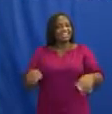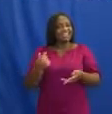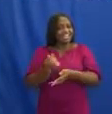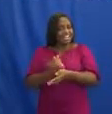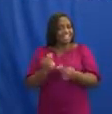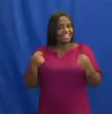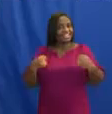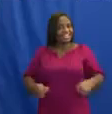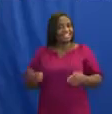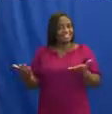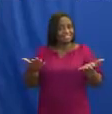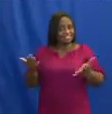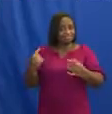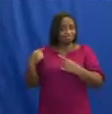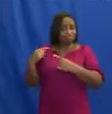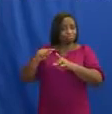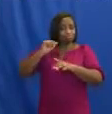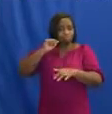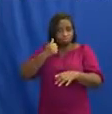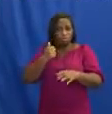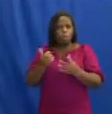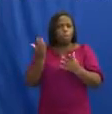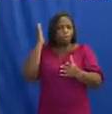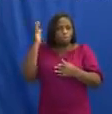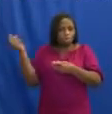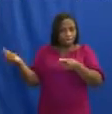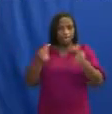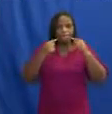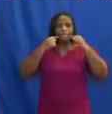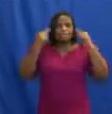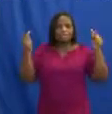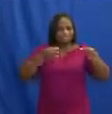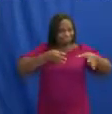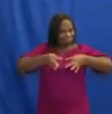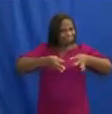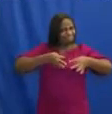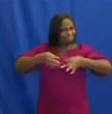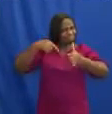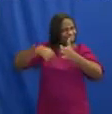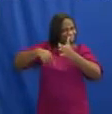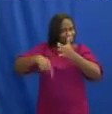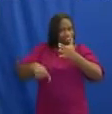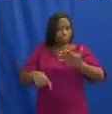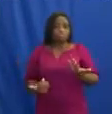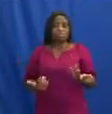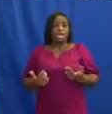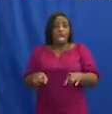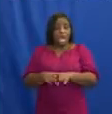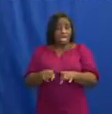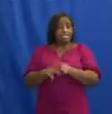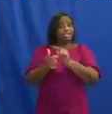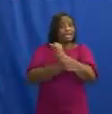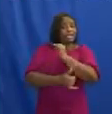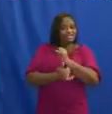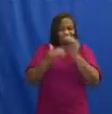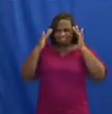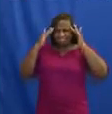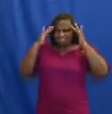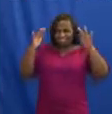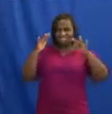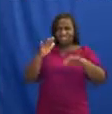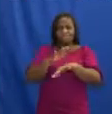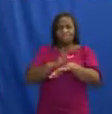as from tomorrow, will give precise details. Whilst we are initially concentrating